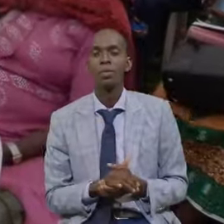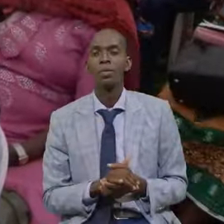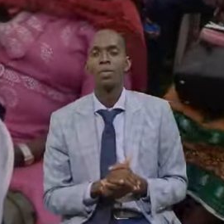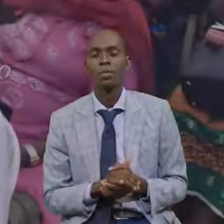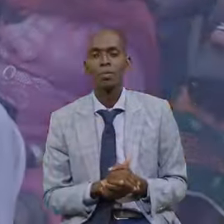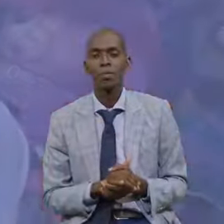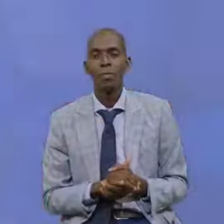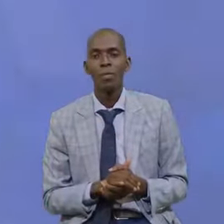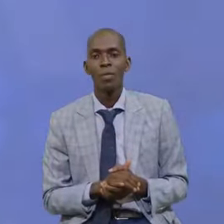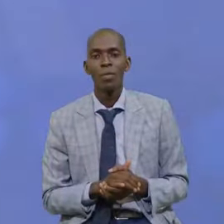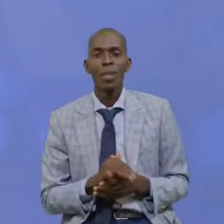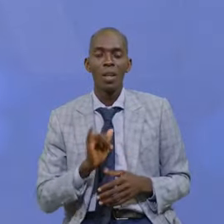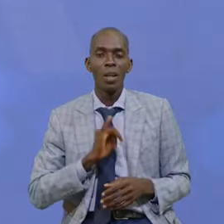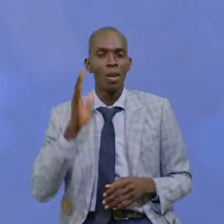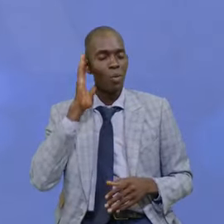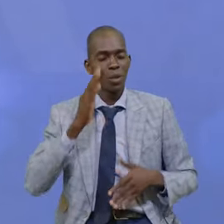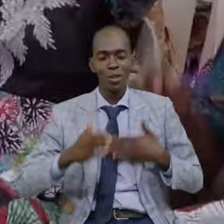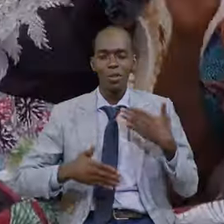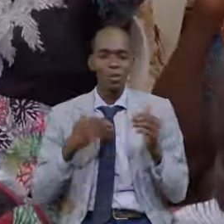I will rejoice what you one will get over